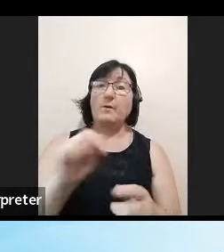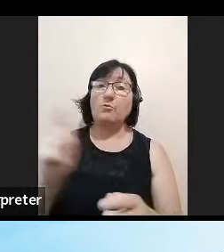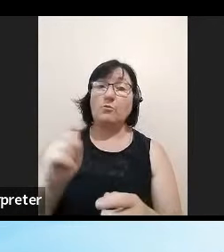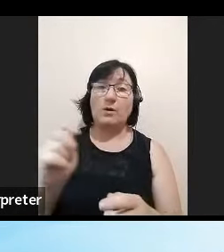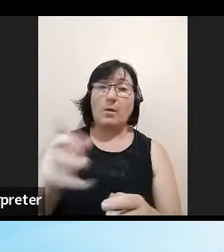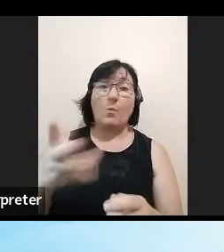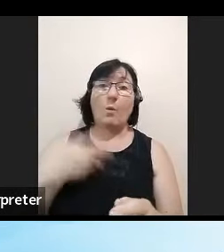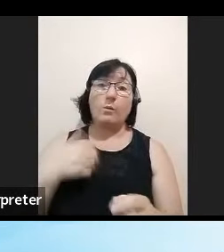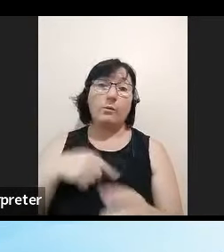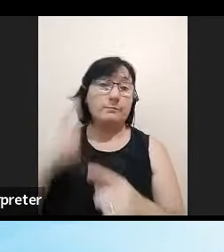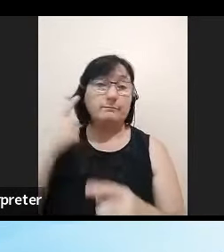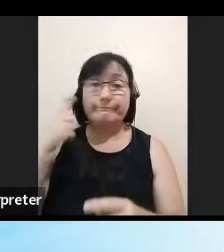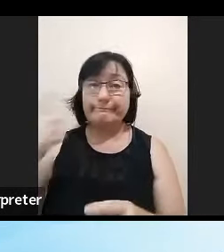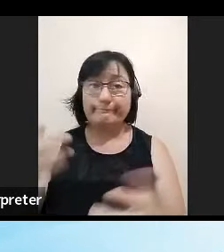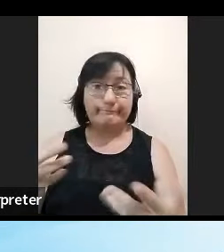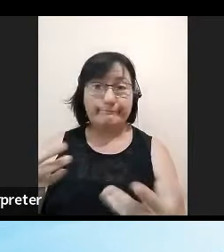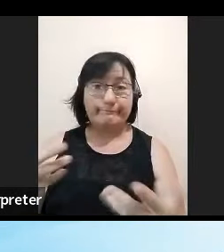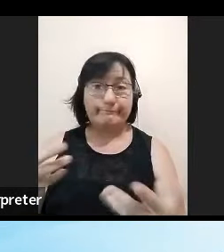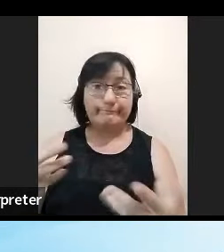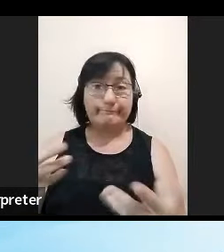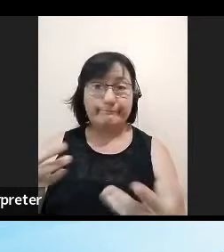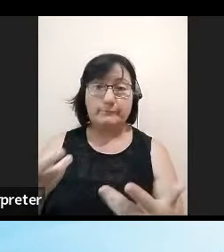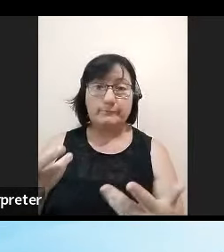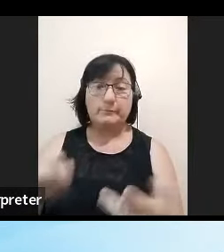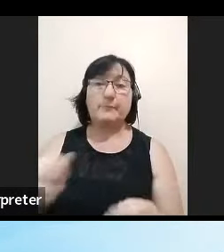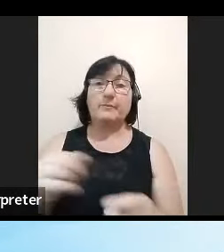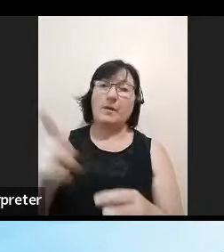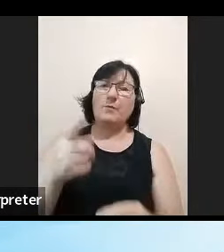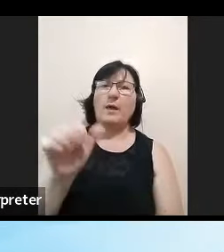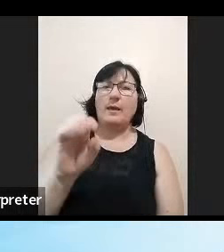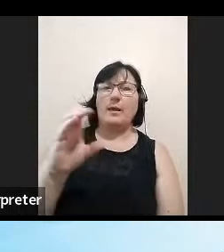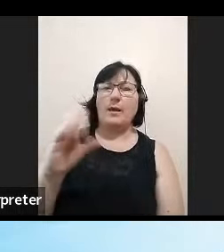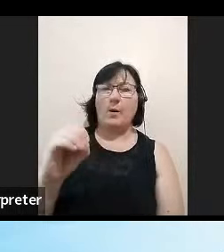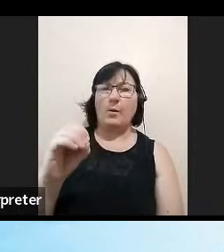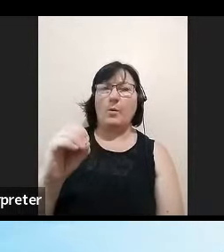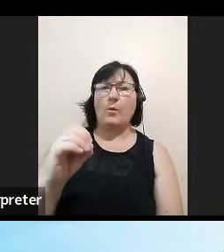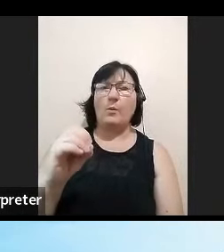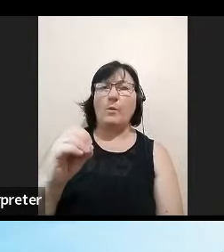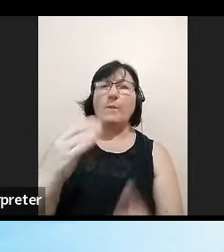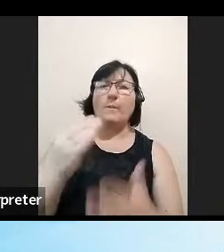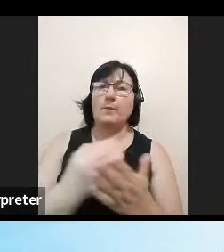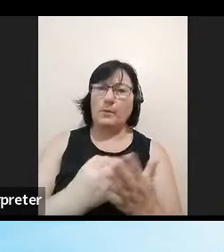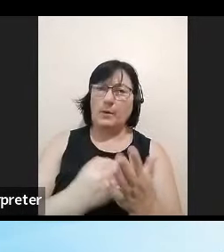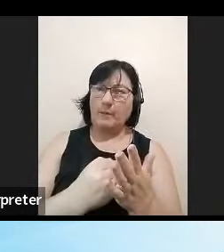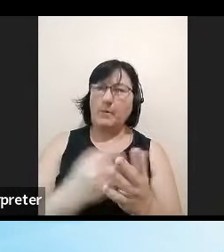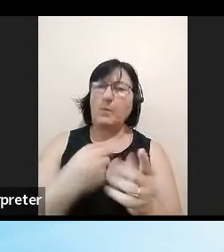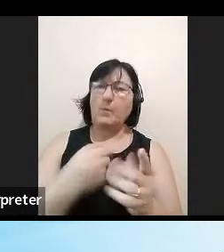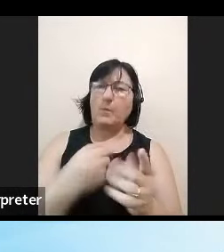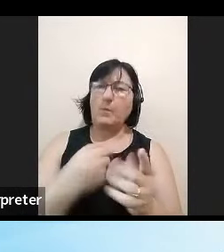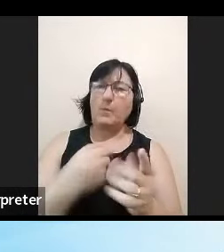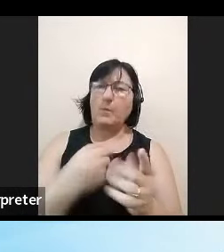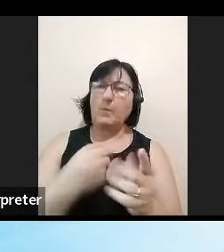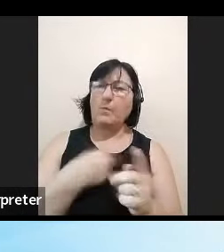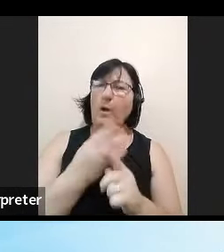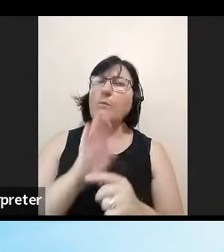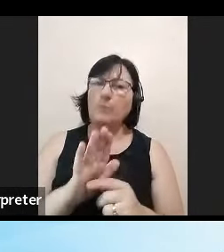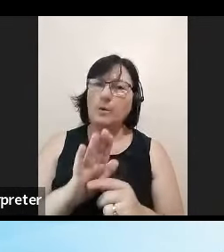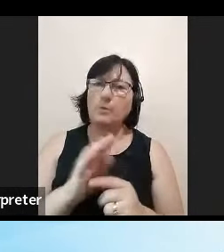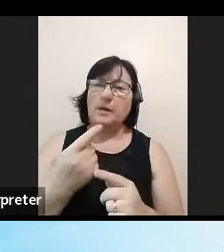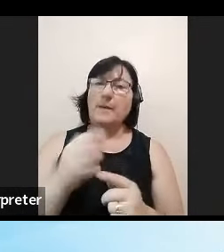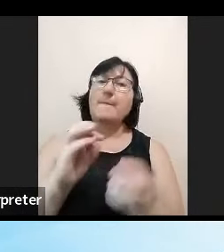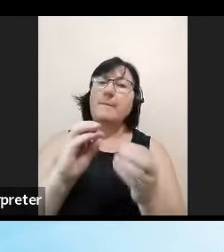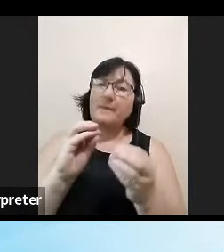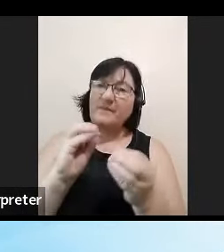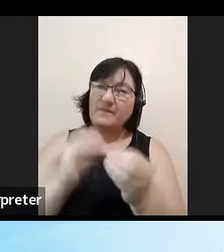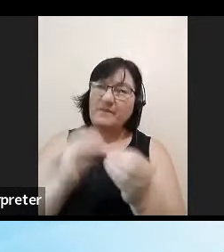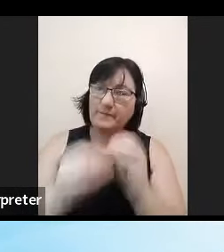the AEO program, our approach is to say, make sure that you correct your way via the compliance improvement